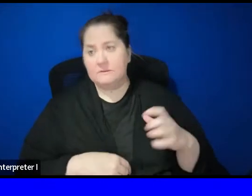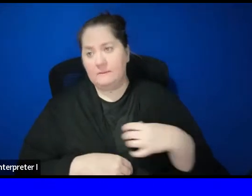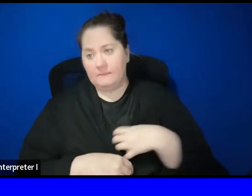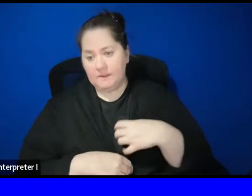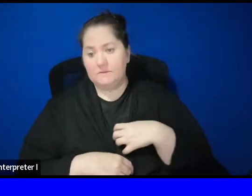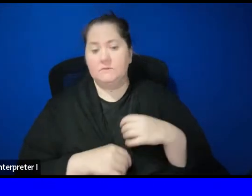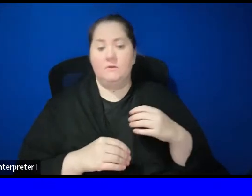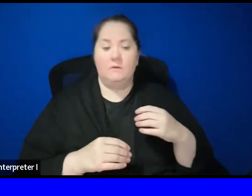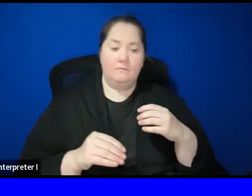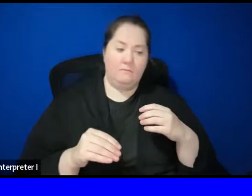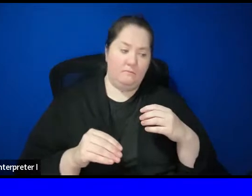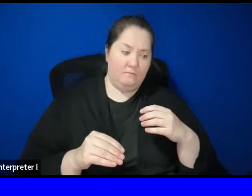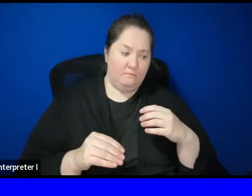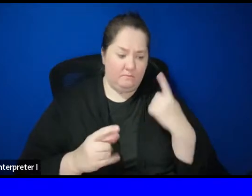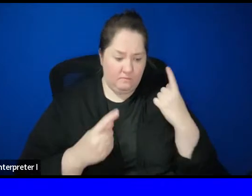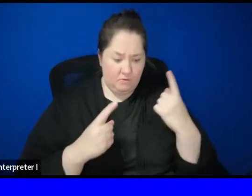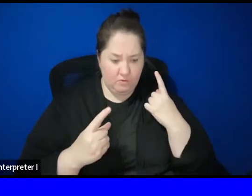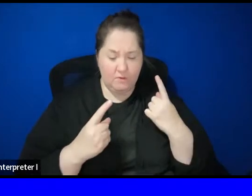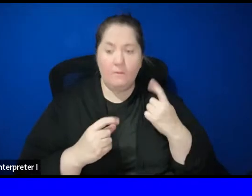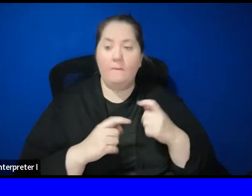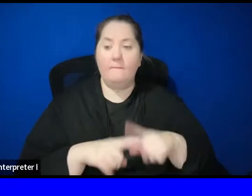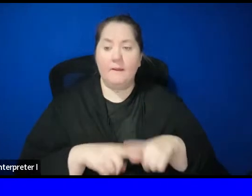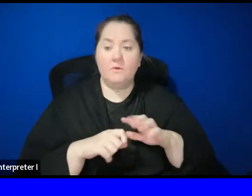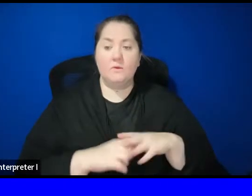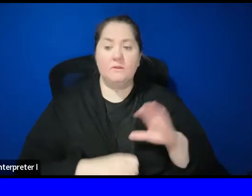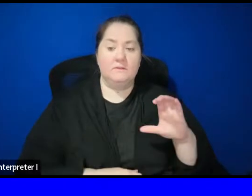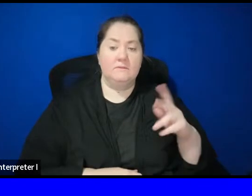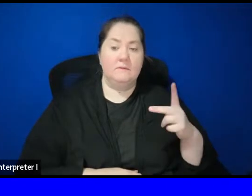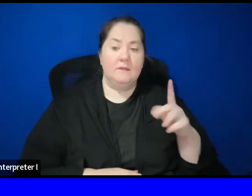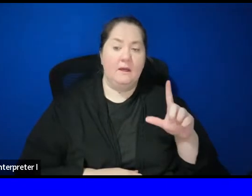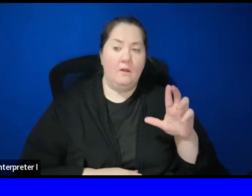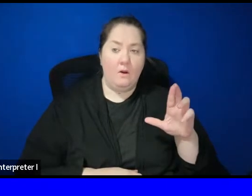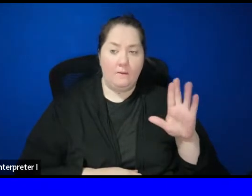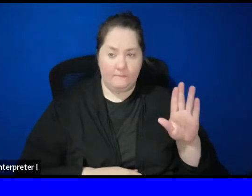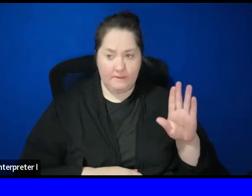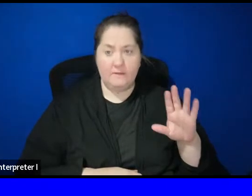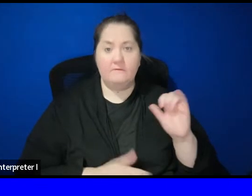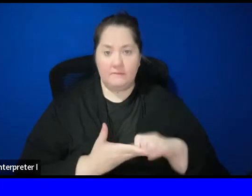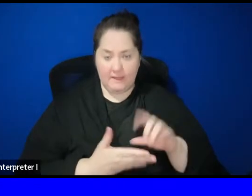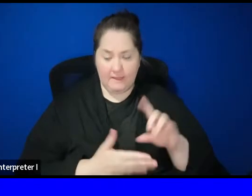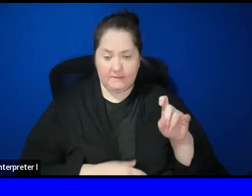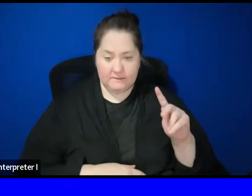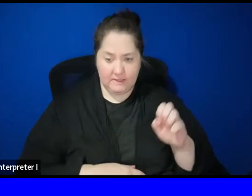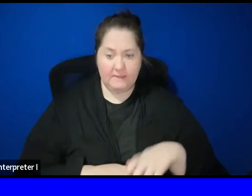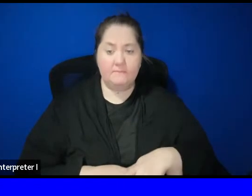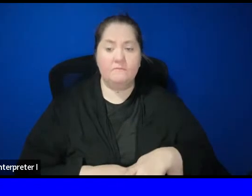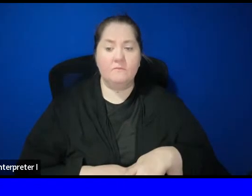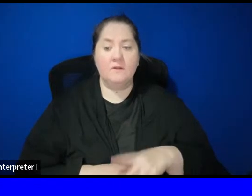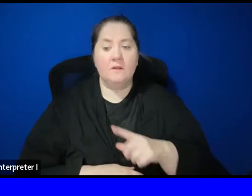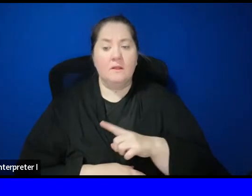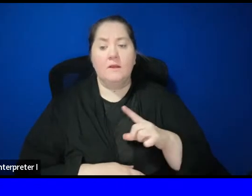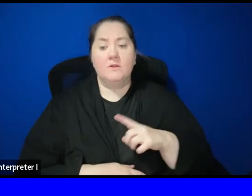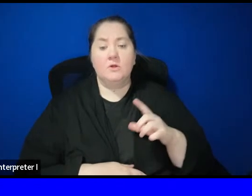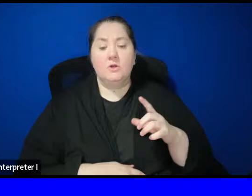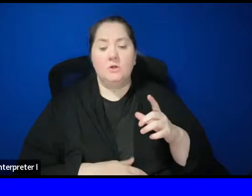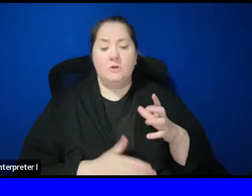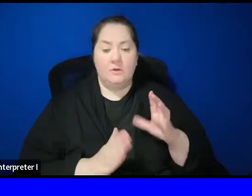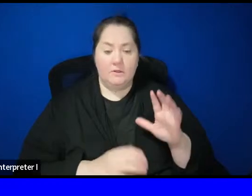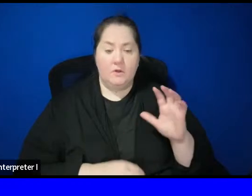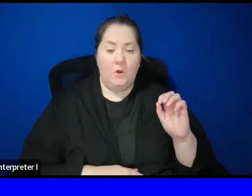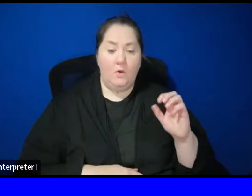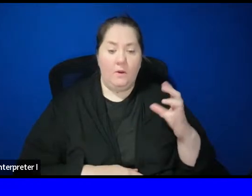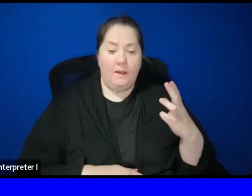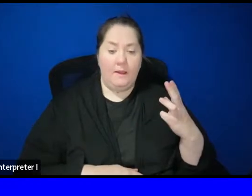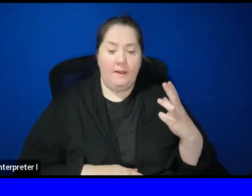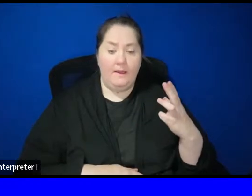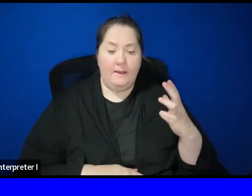for reconsideration pending with the CPLRB as of that date. The legislation further grants OAH with the authority to